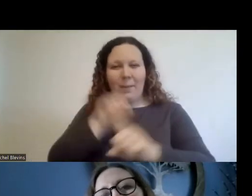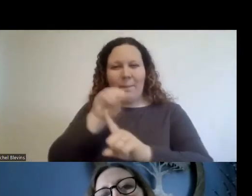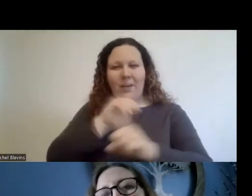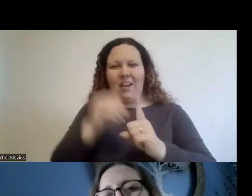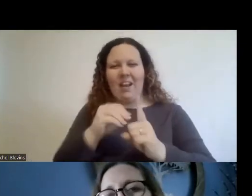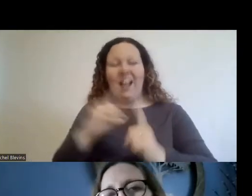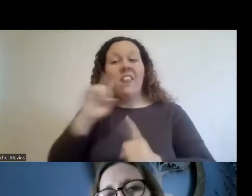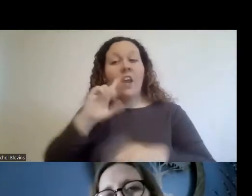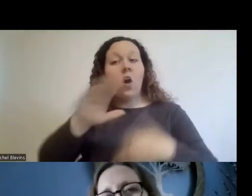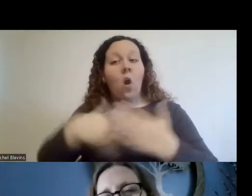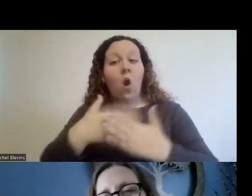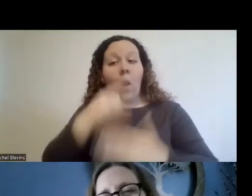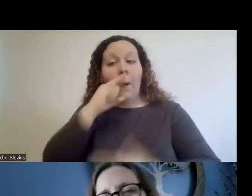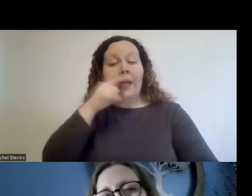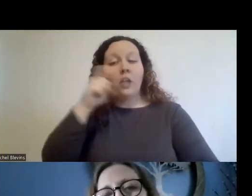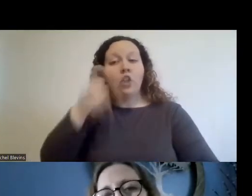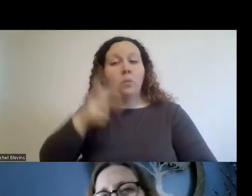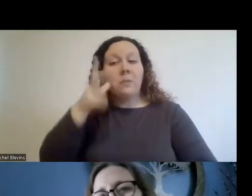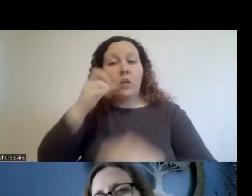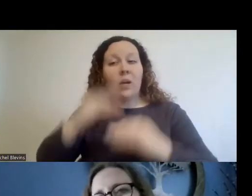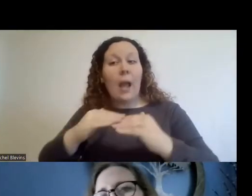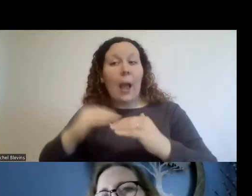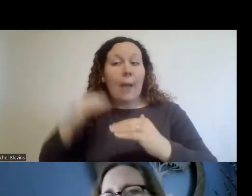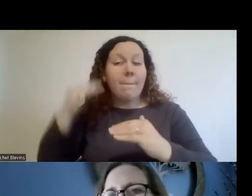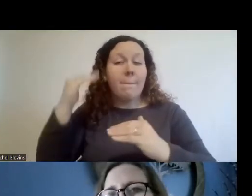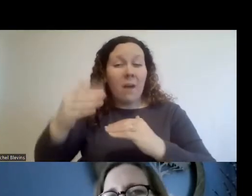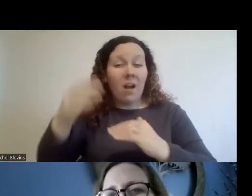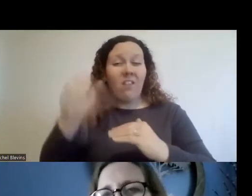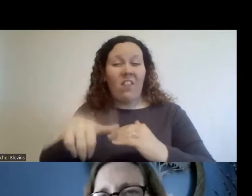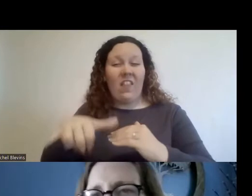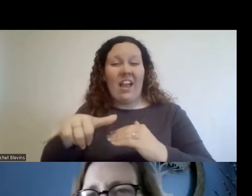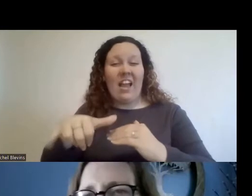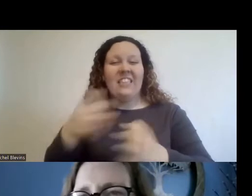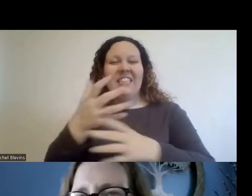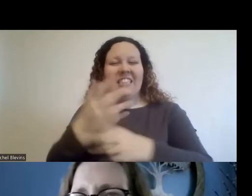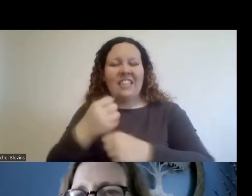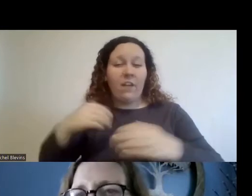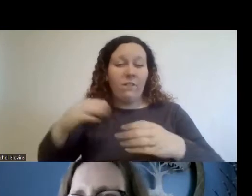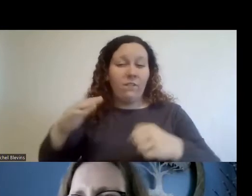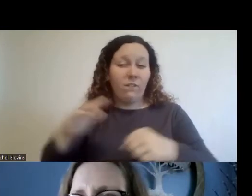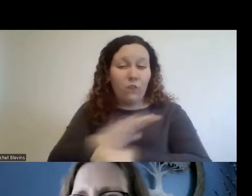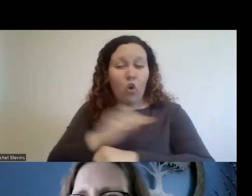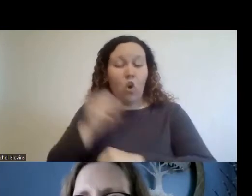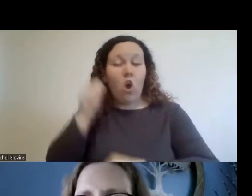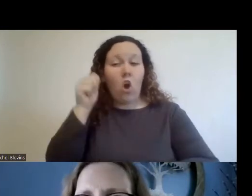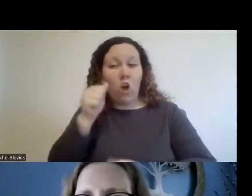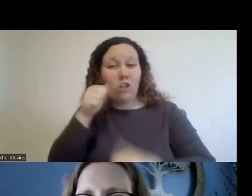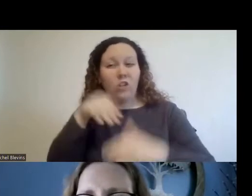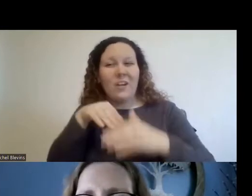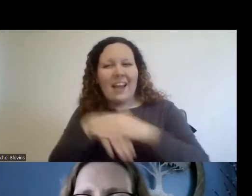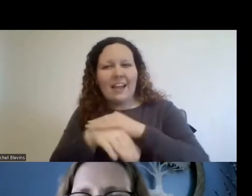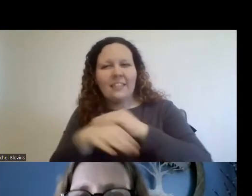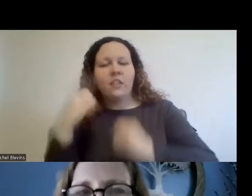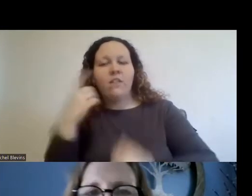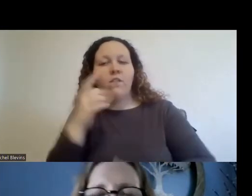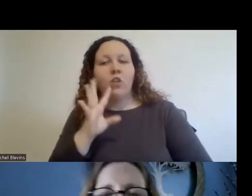hearing above that in order to get full auditory access to speech.